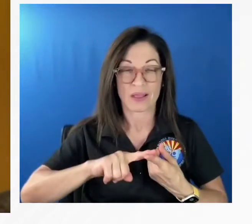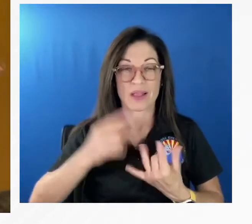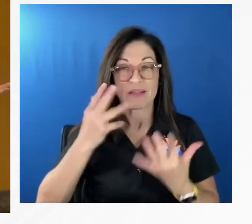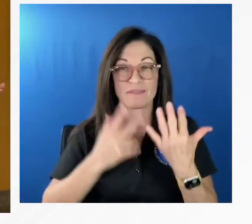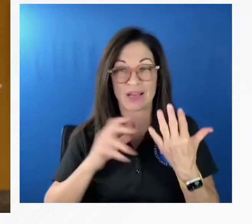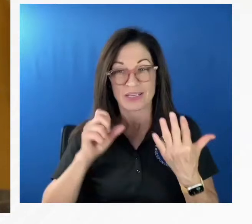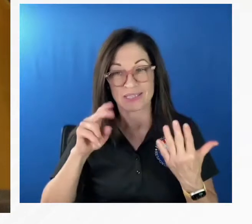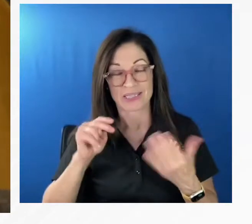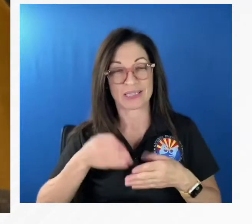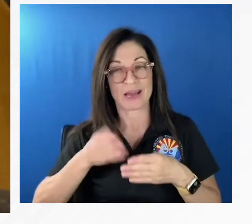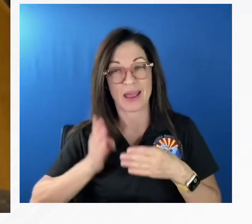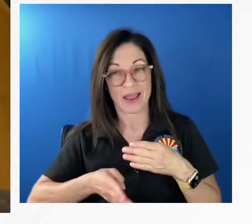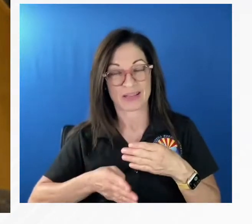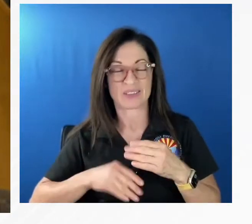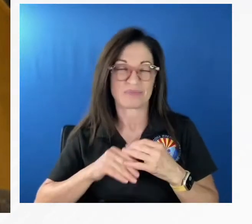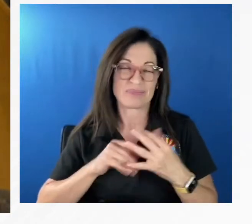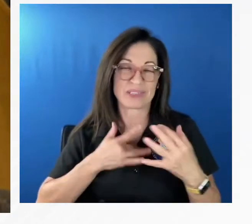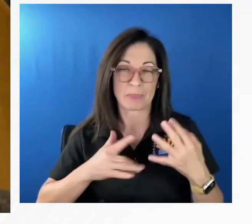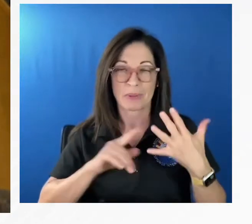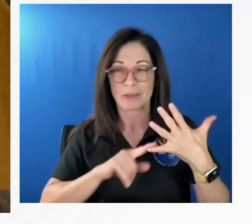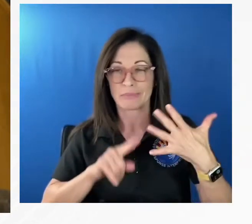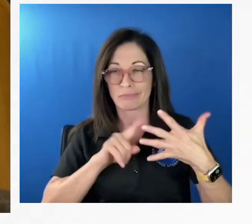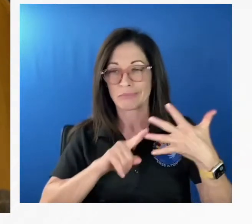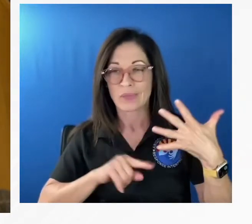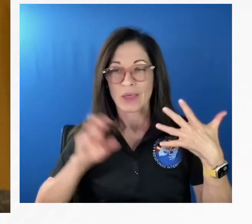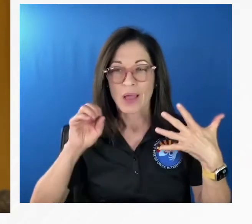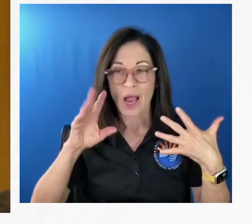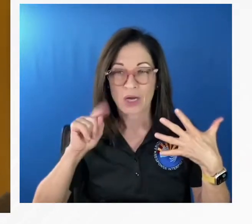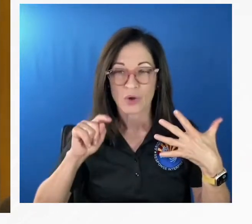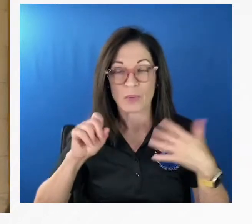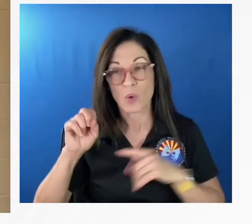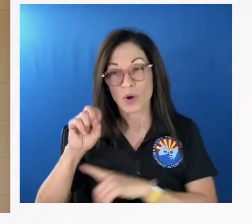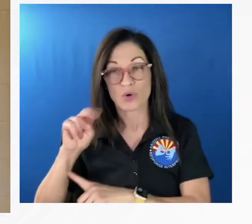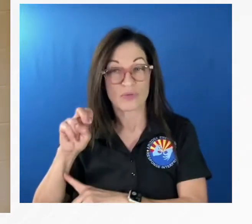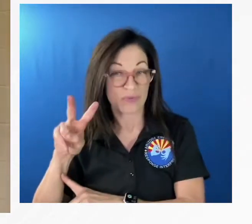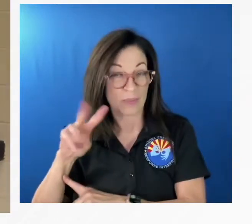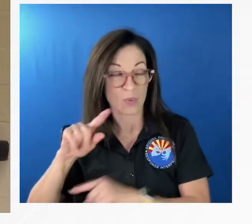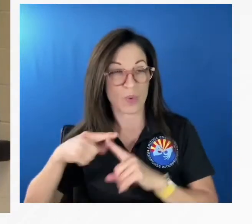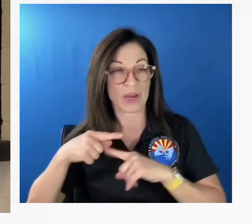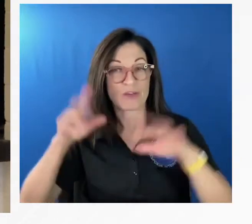typically the end of October or beginning of November when it rains.